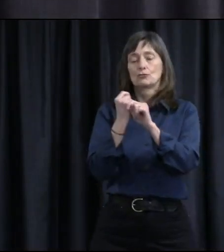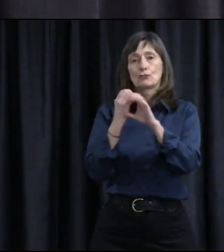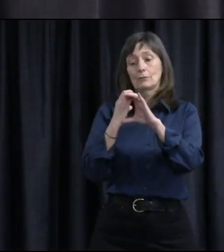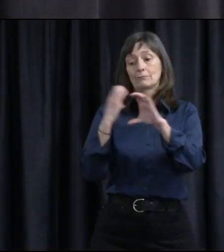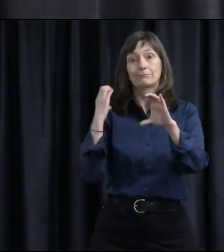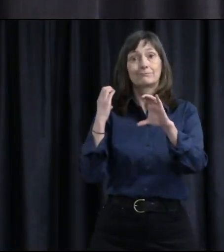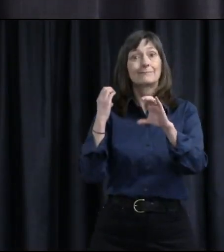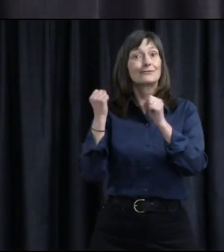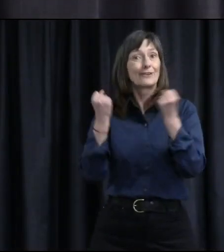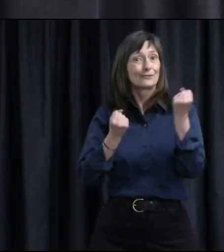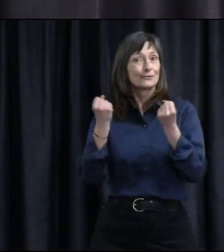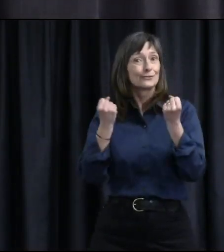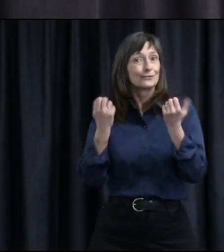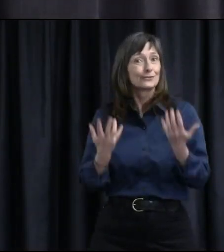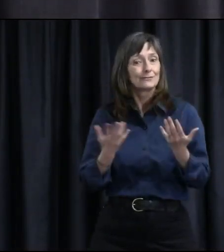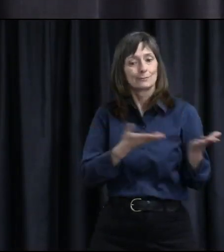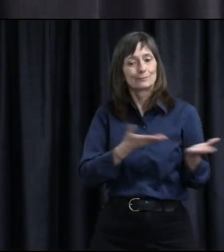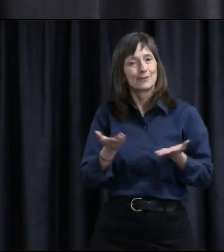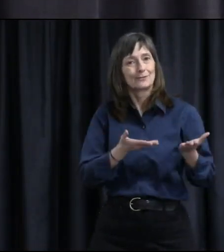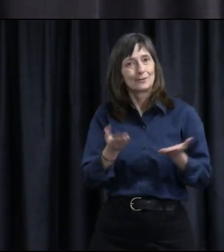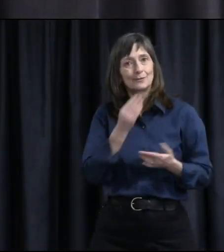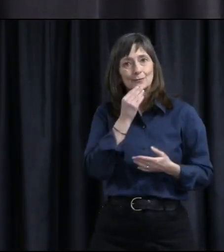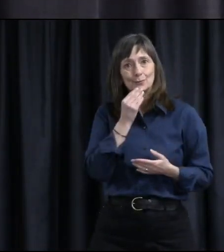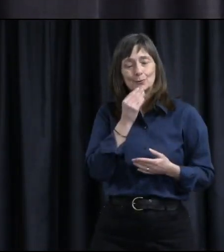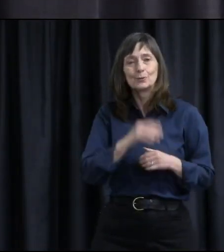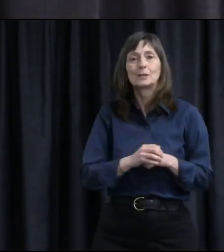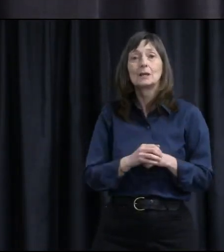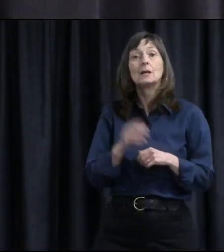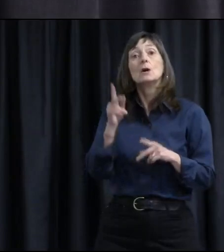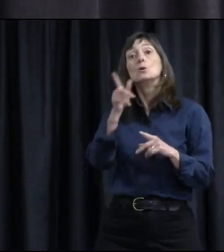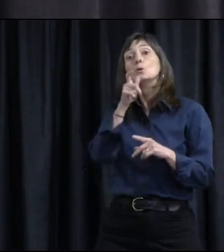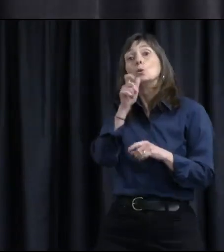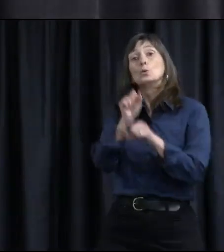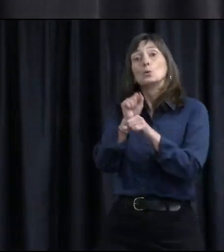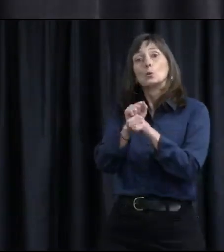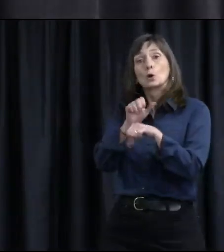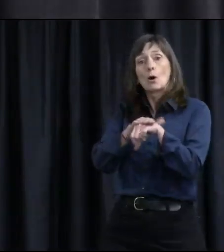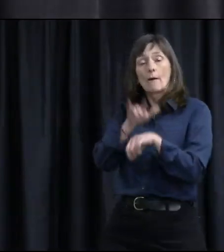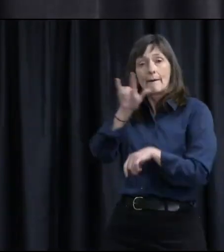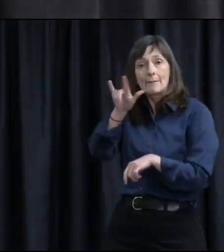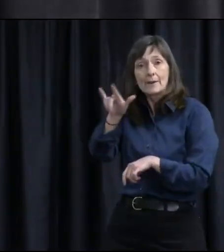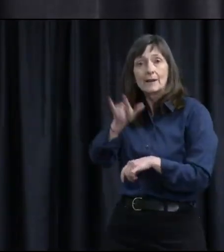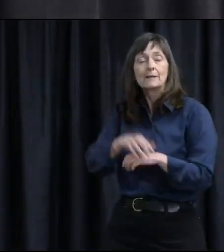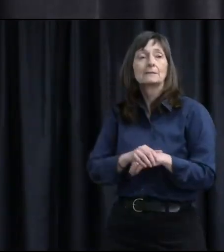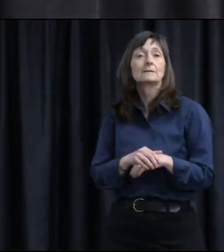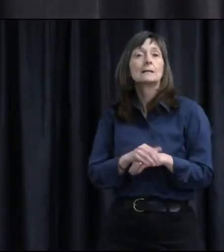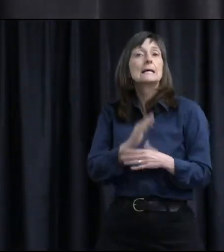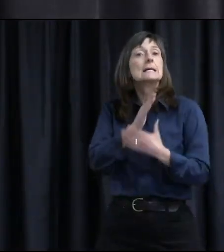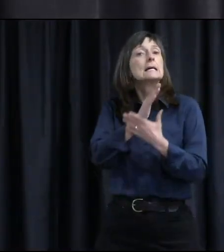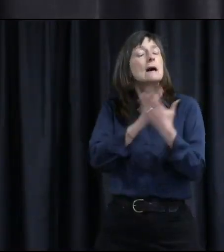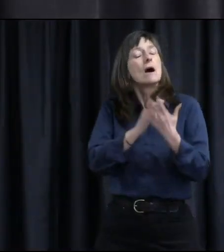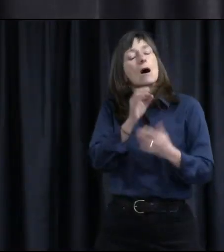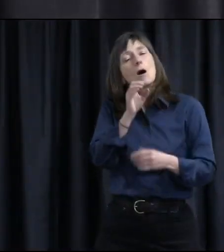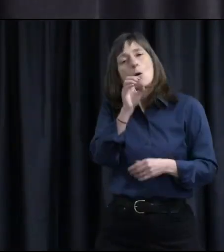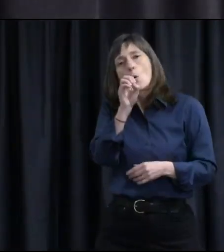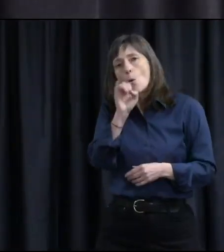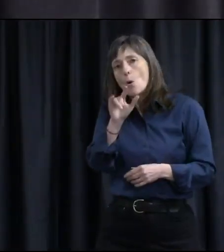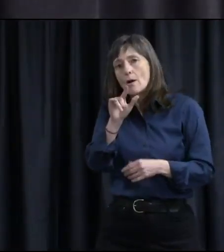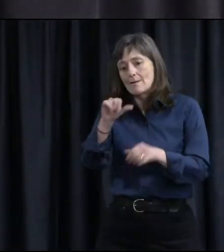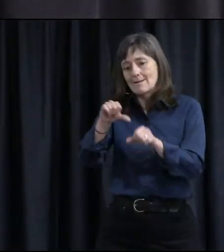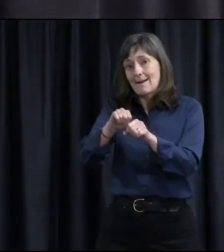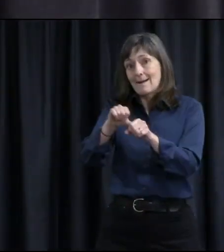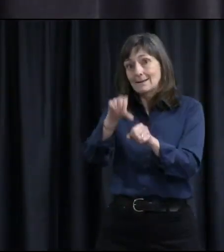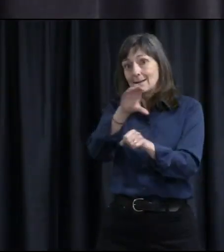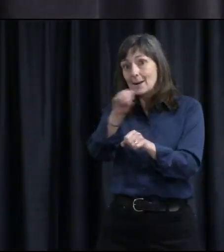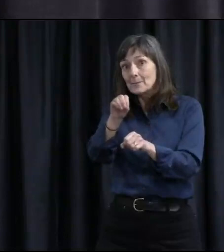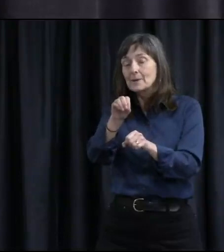province. Sometimes it could be crews on airplanes. Some of the oil and gas workers that work in Newfoundland and Labrador on